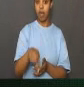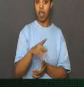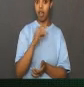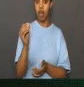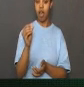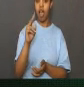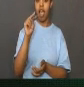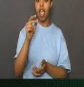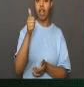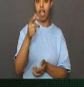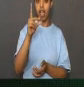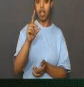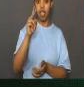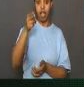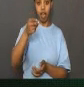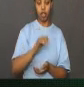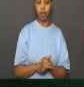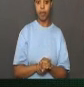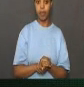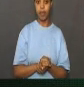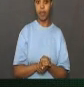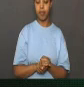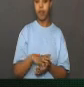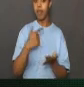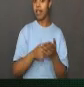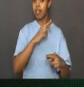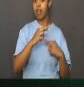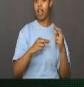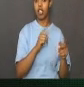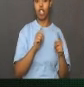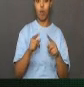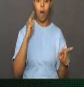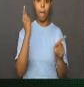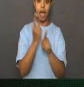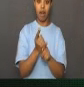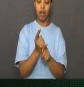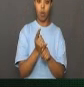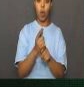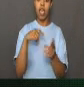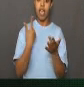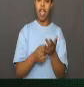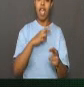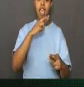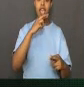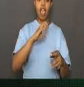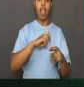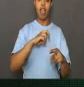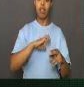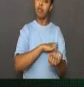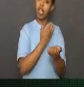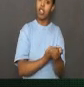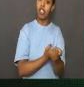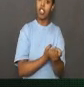and NADH. The reaction ensures that the energy is released